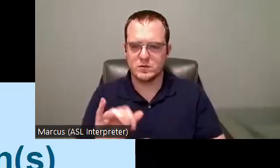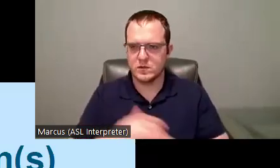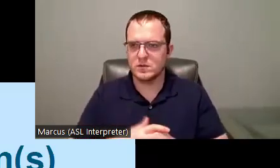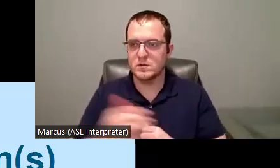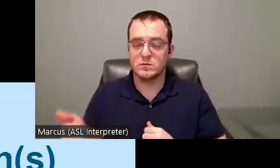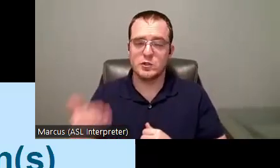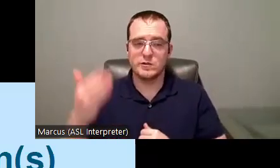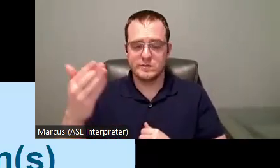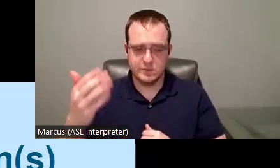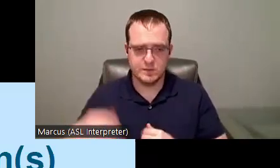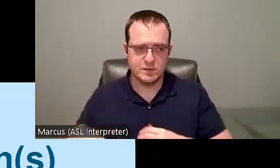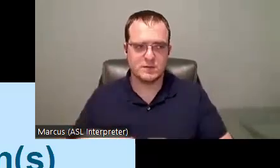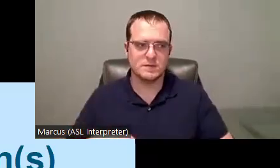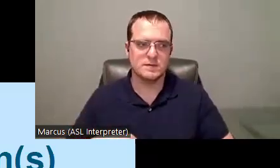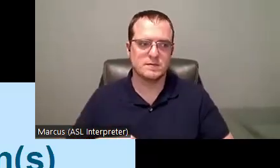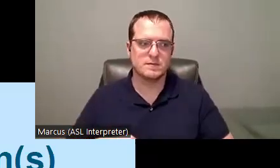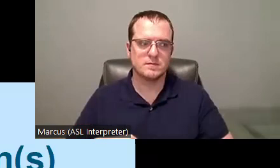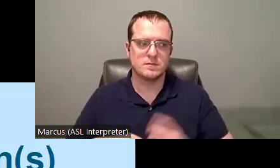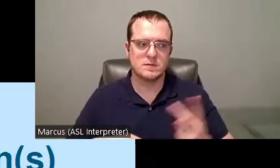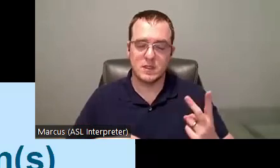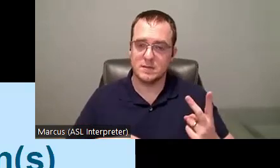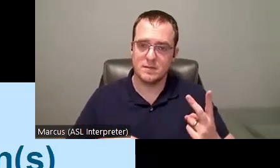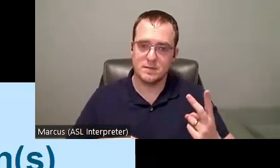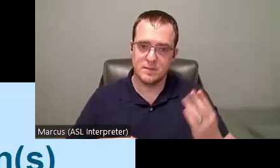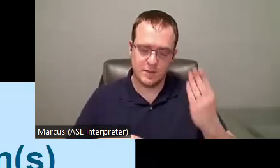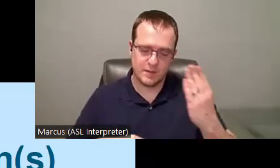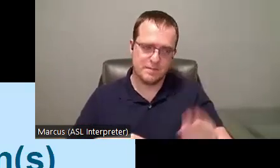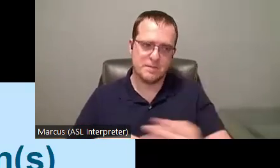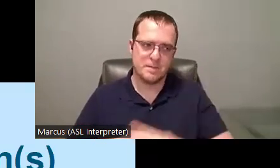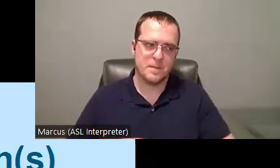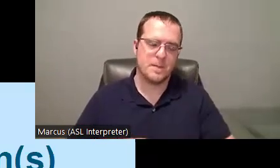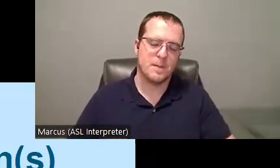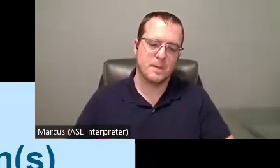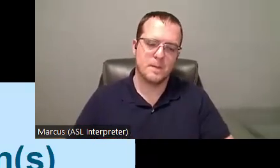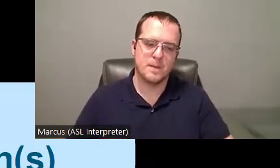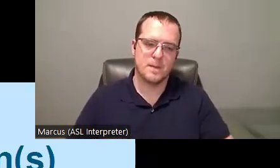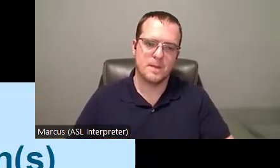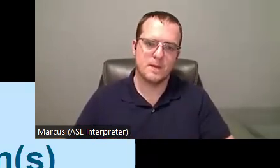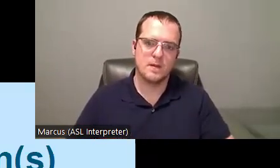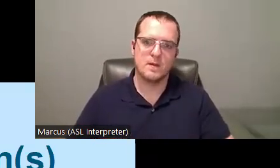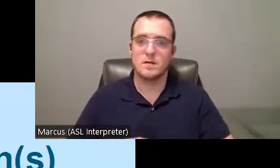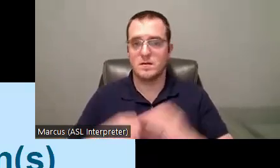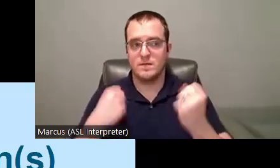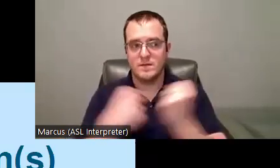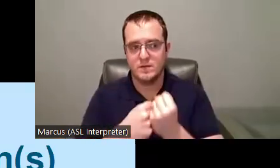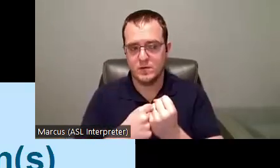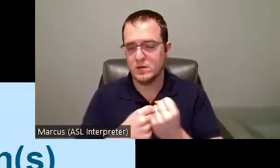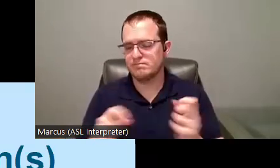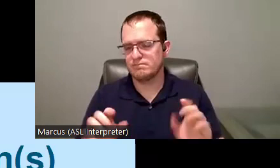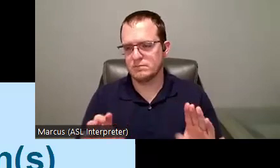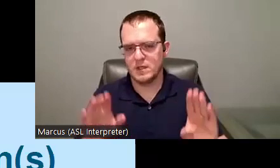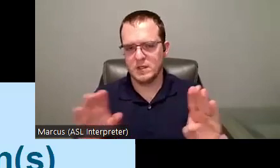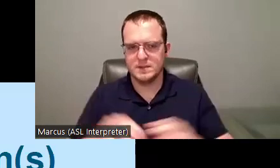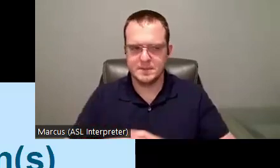move. We have a second. I'll second. All those in favor? Aye.